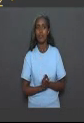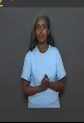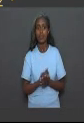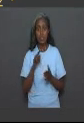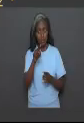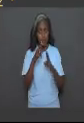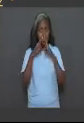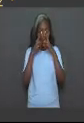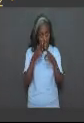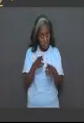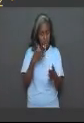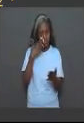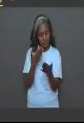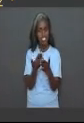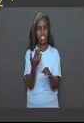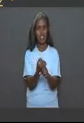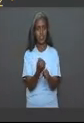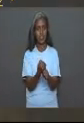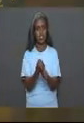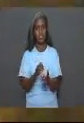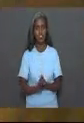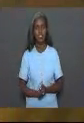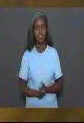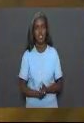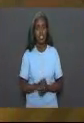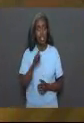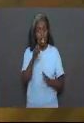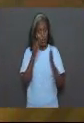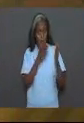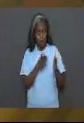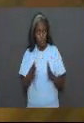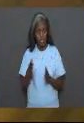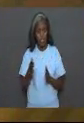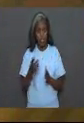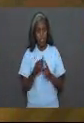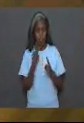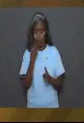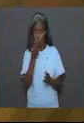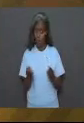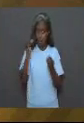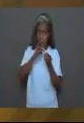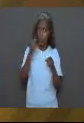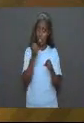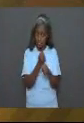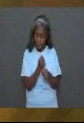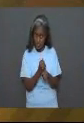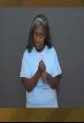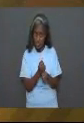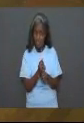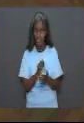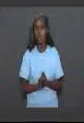If that was your answer, great work. Are you ready for one more activity?